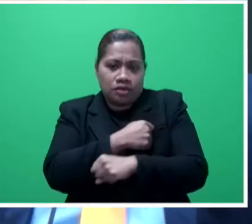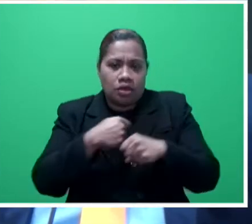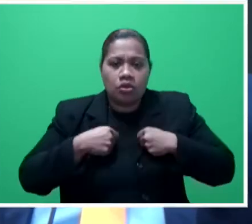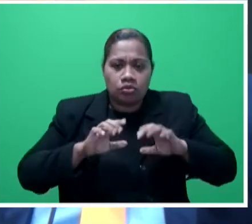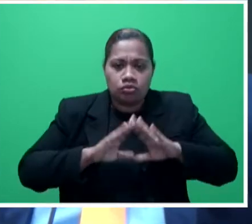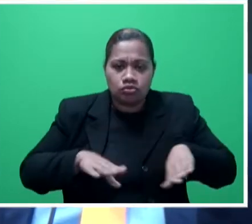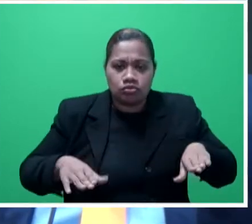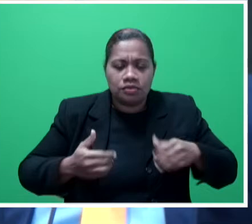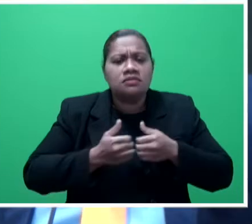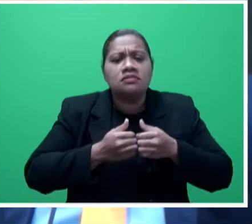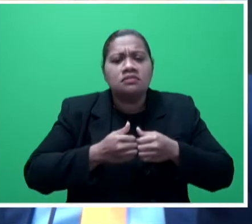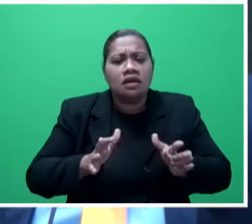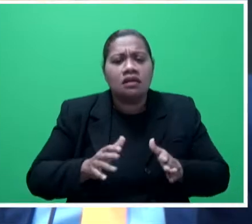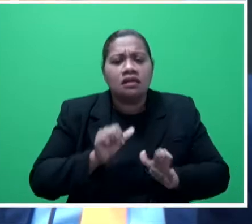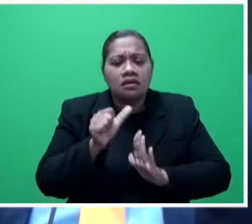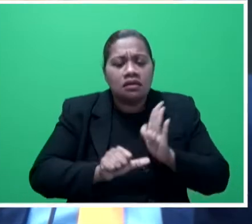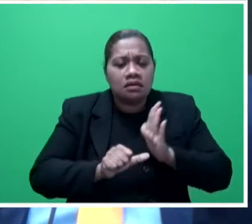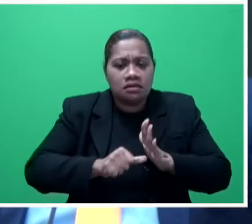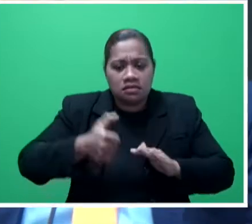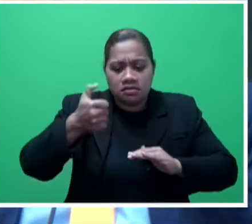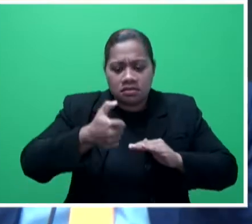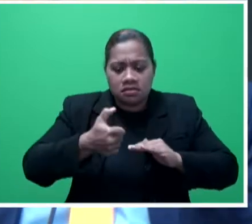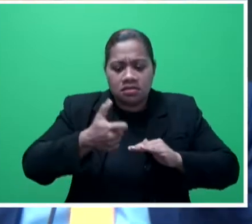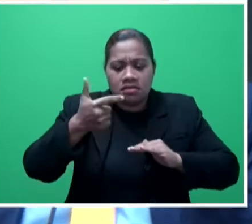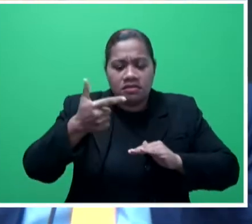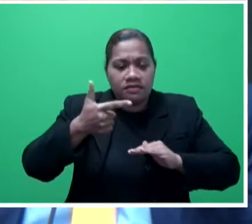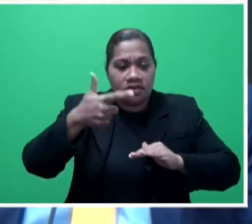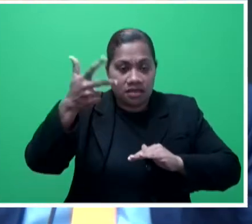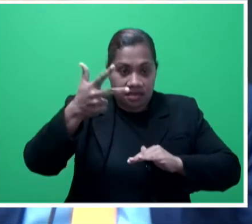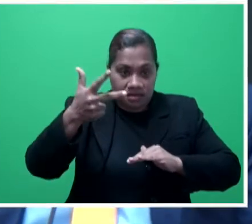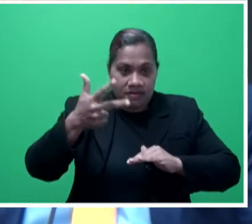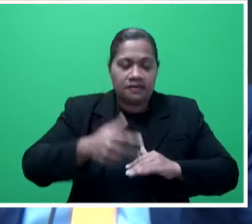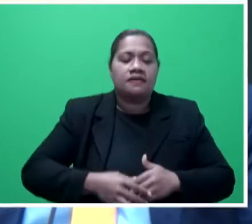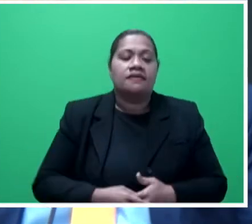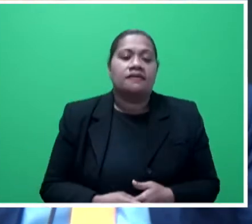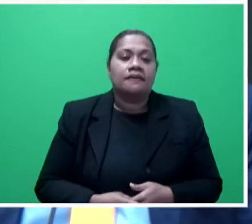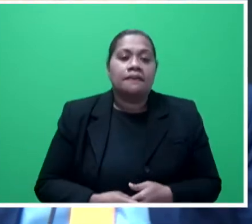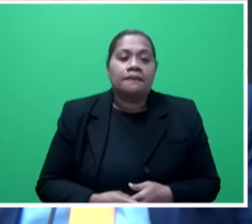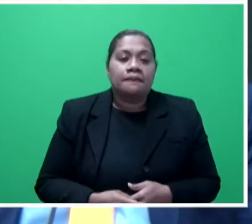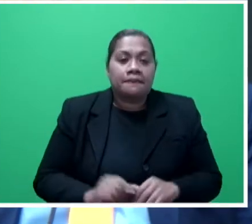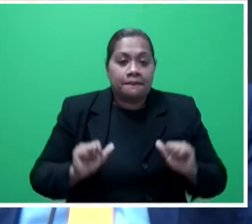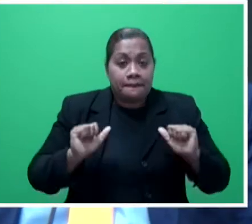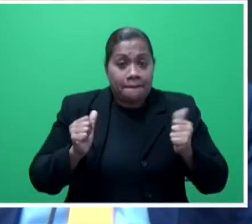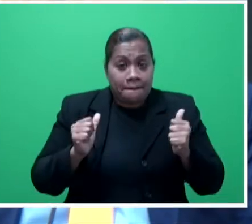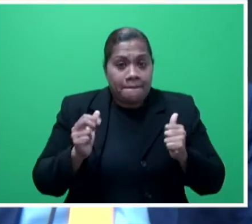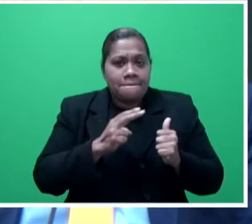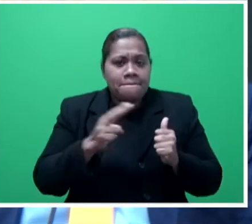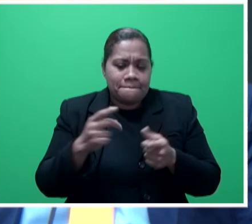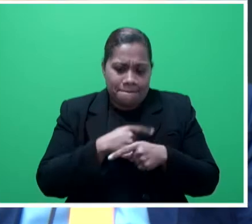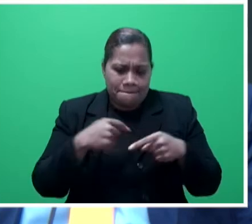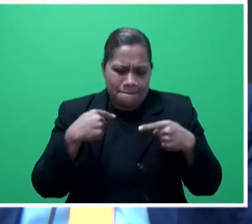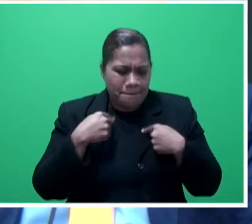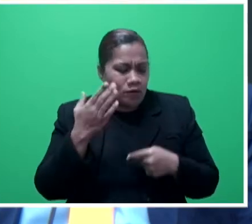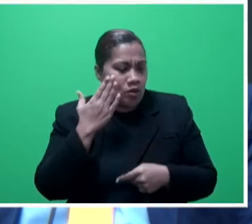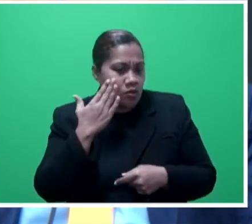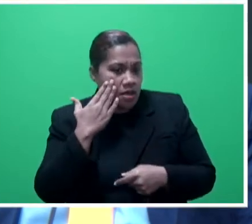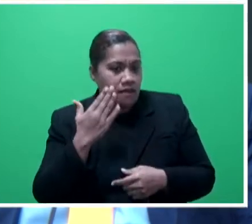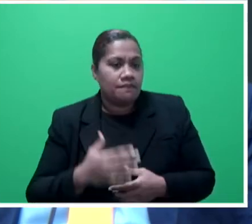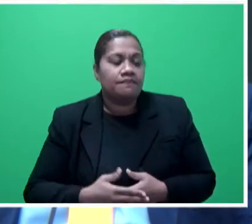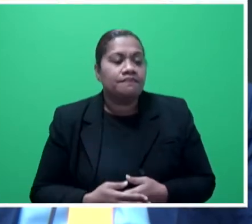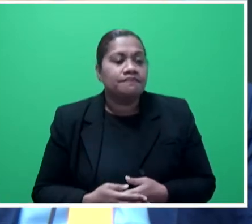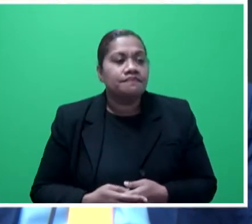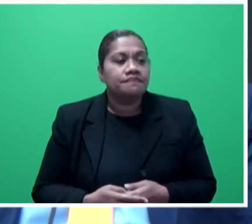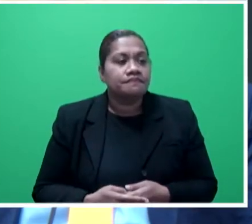with those 16, 17, and 18, and then, as we all are aware, we are